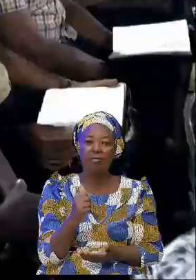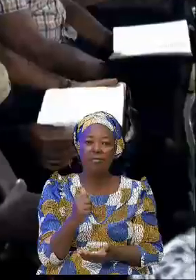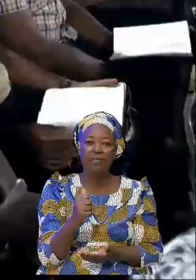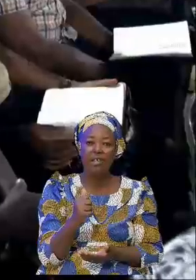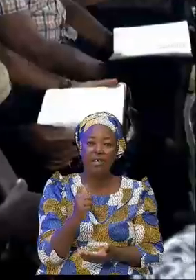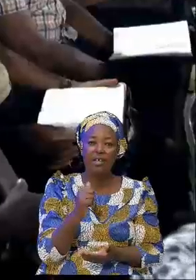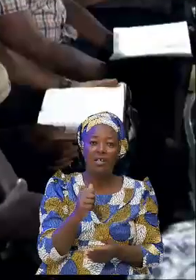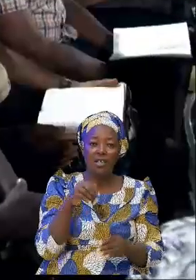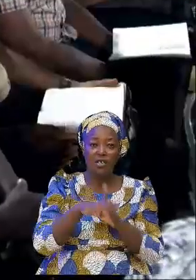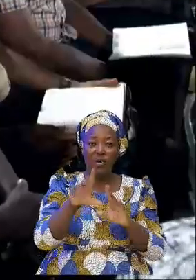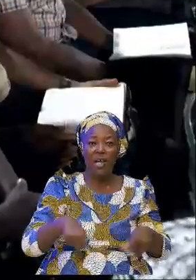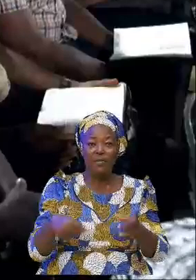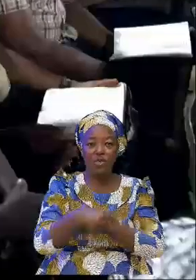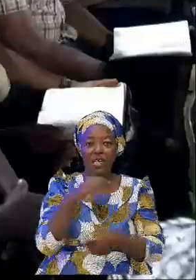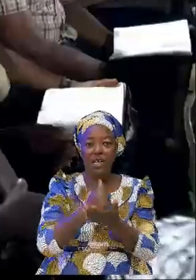Amen.